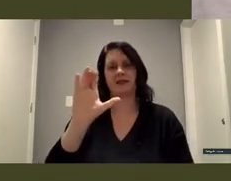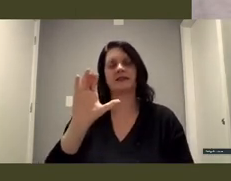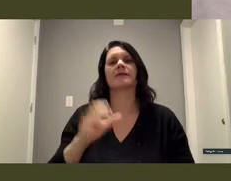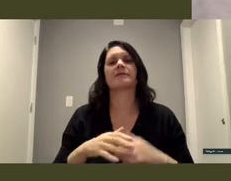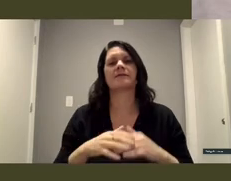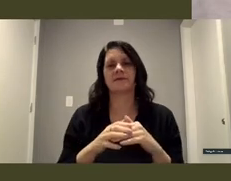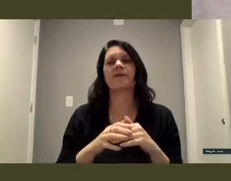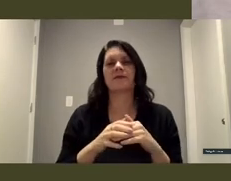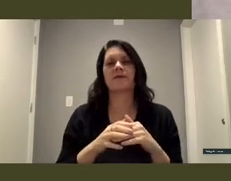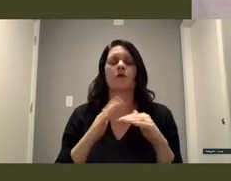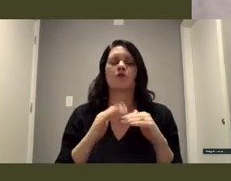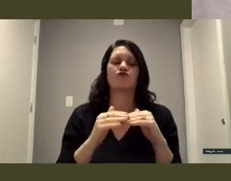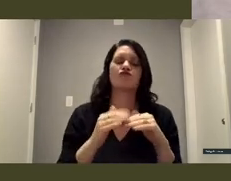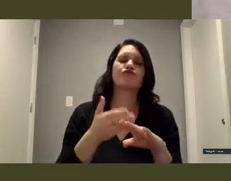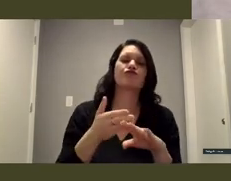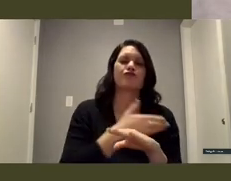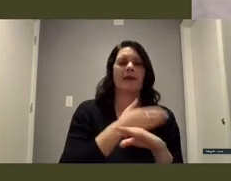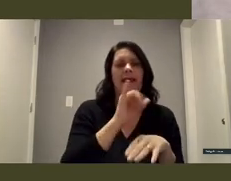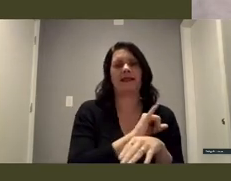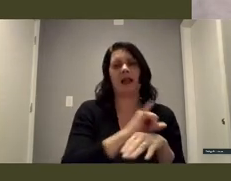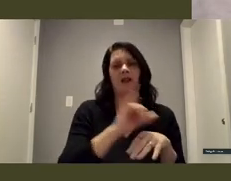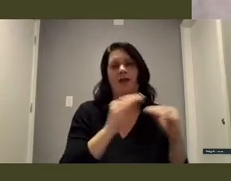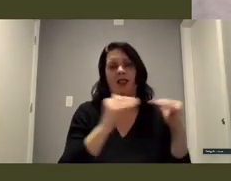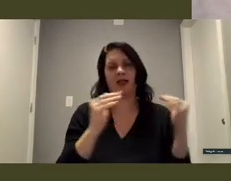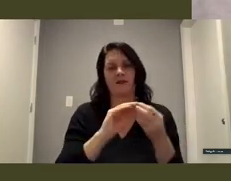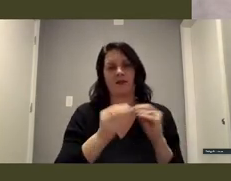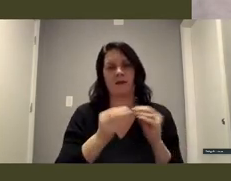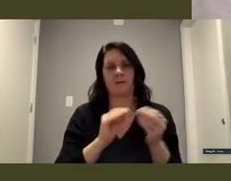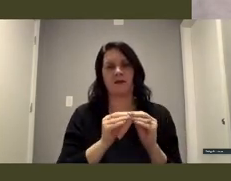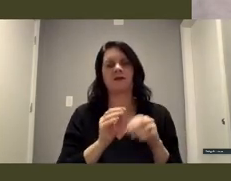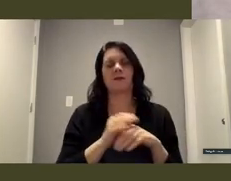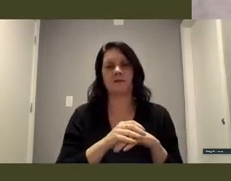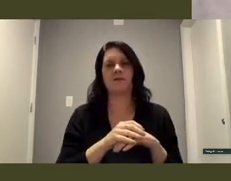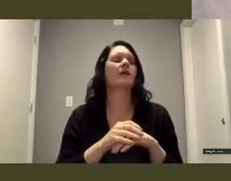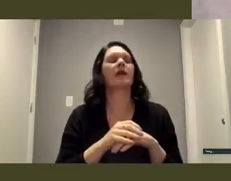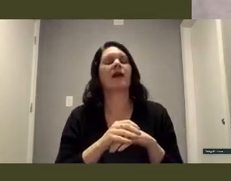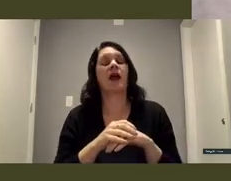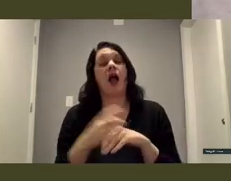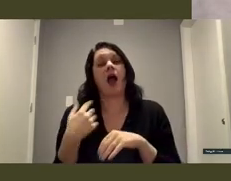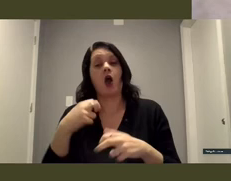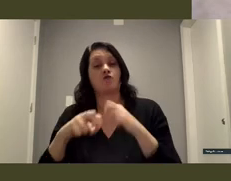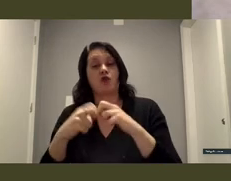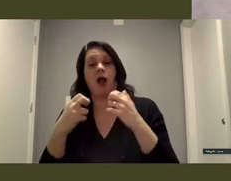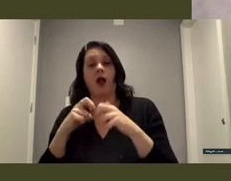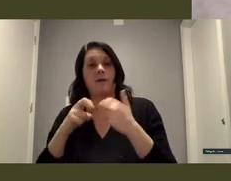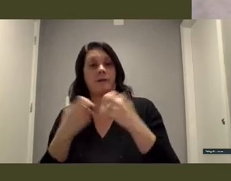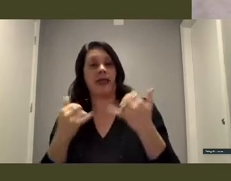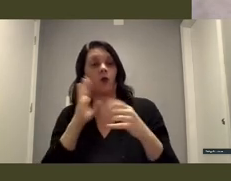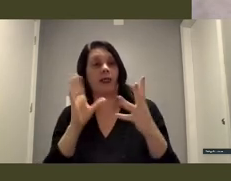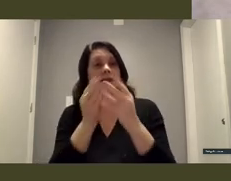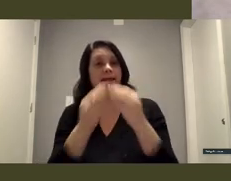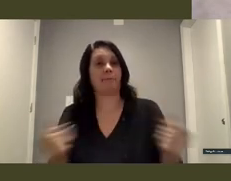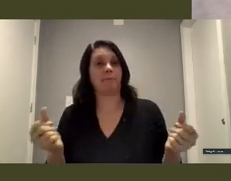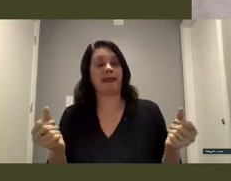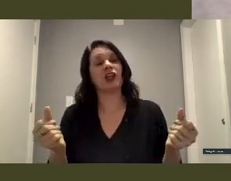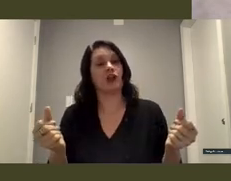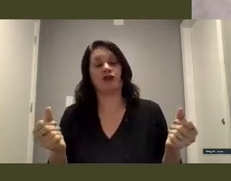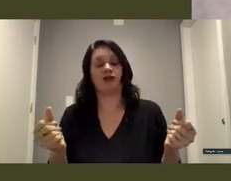pre-industrial levels. Planet Earth will not disappear if we don't, but as we heard from Frankie the Dino